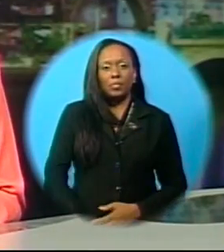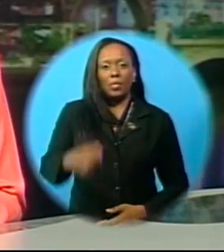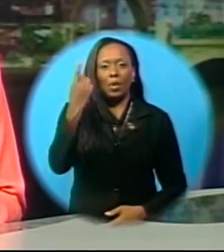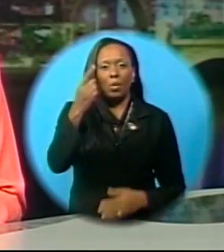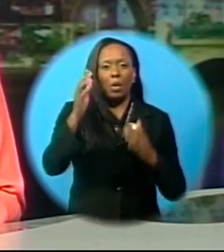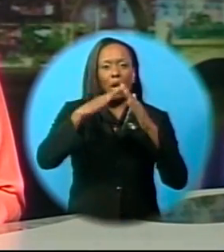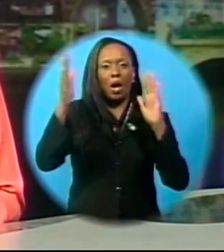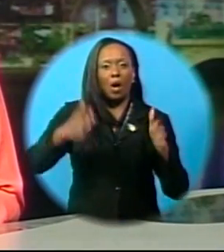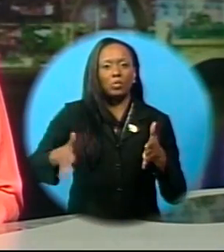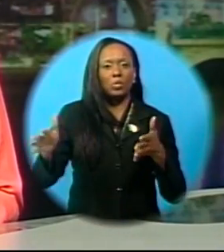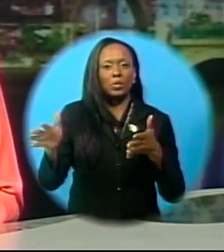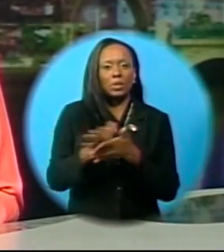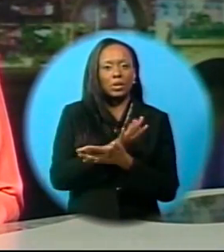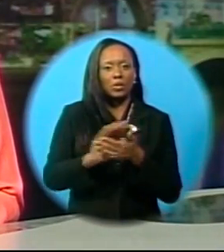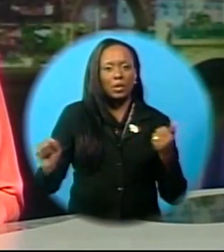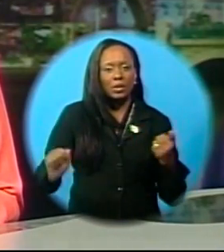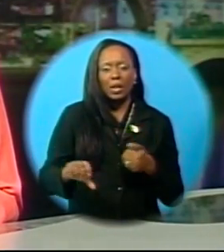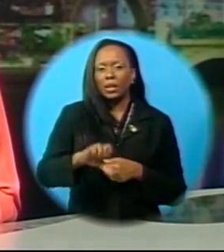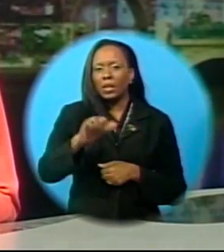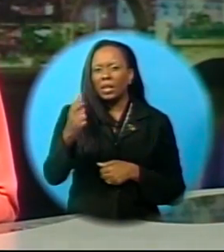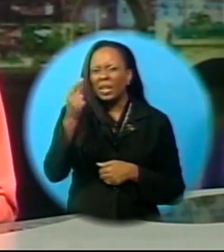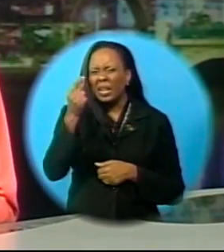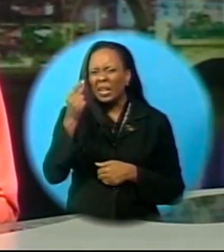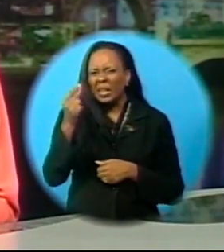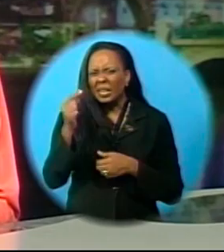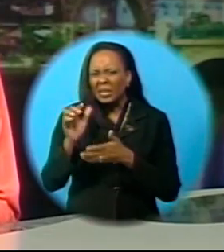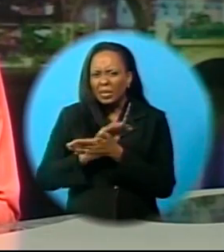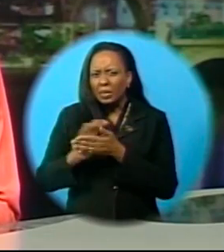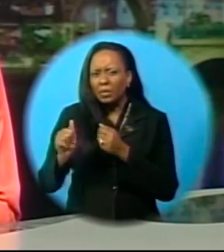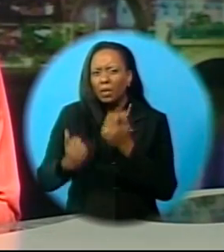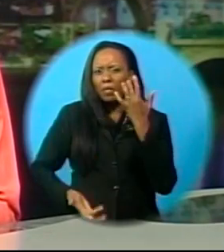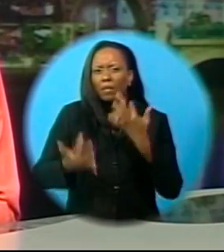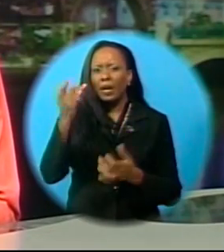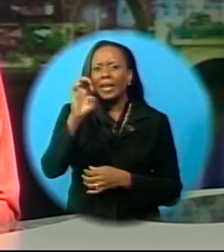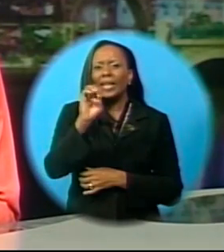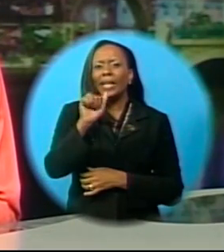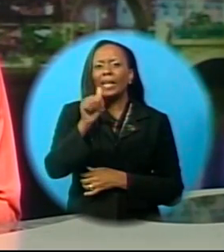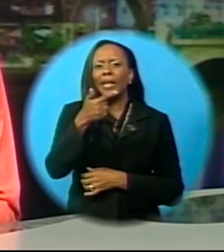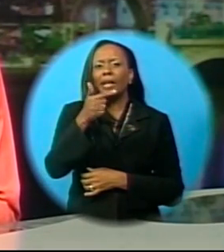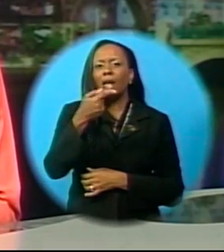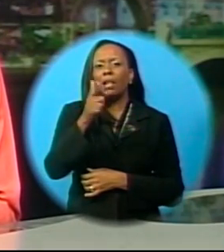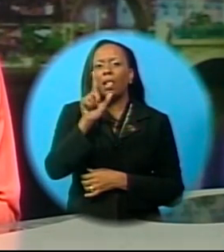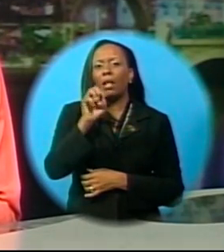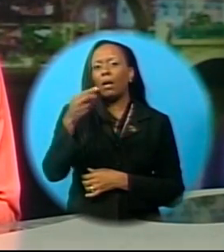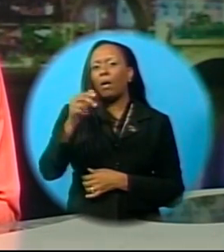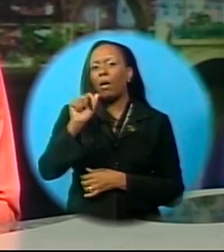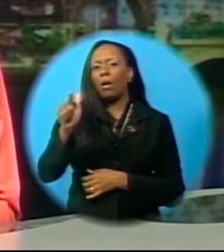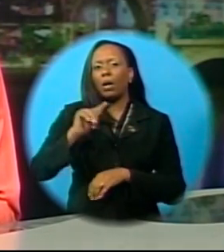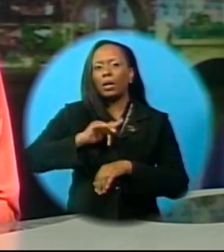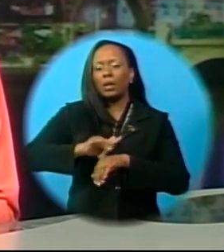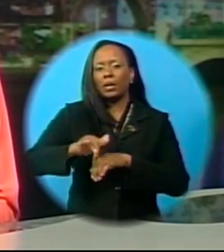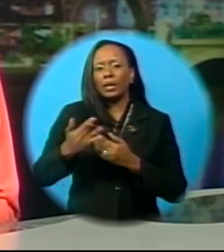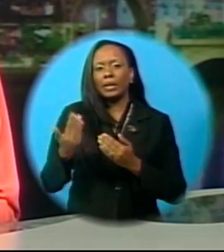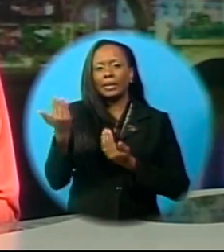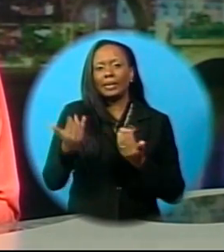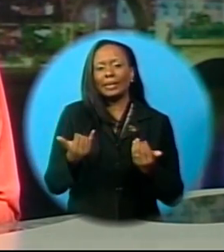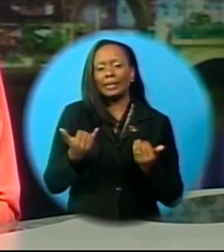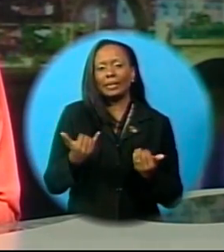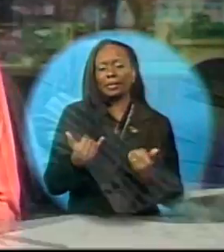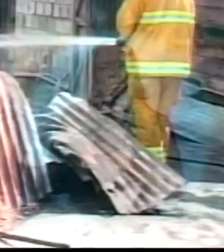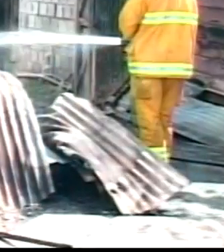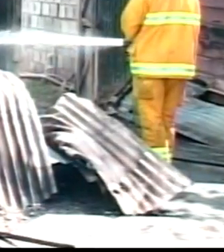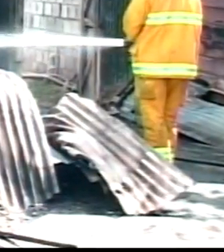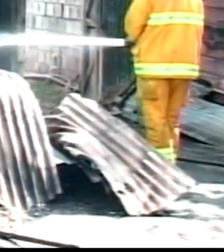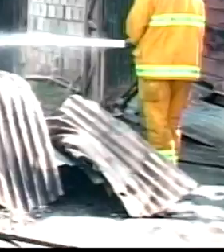One house was destroyed and another slightly damaged after a fire in Waterhall Land Eagle Hall in St. Michael earlier today.